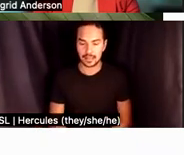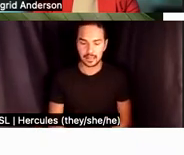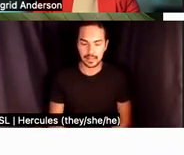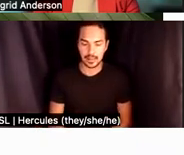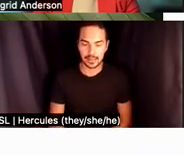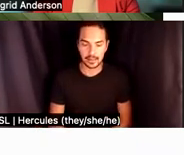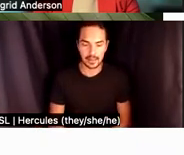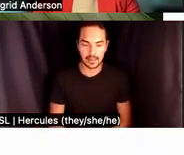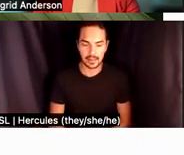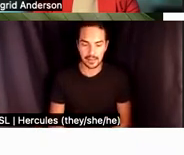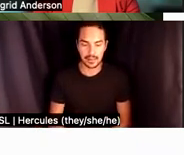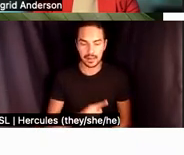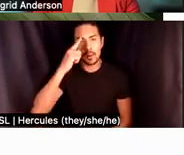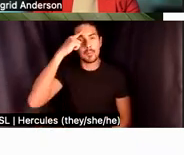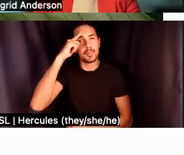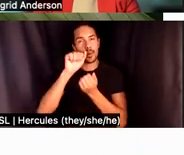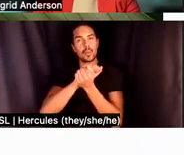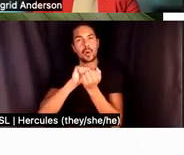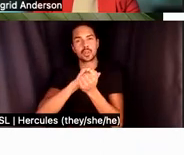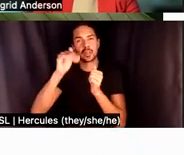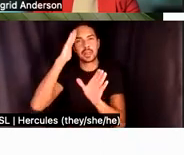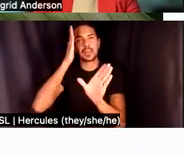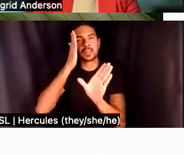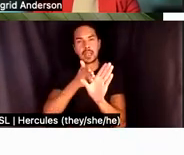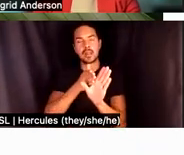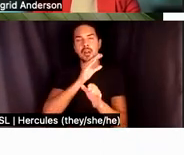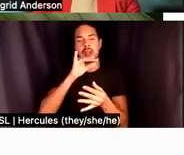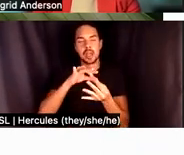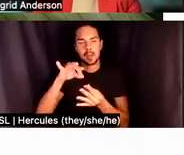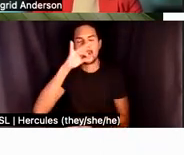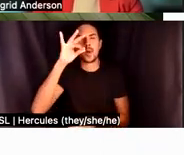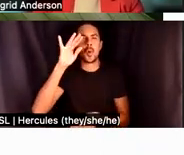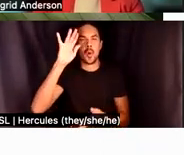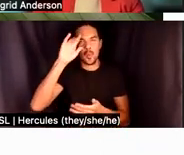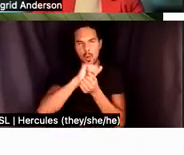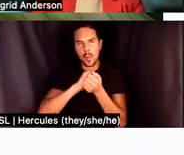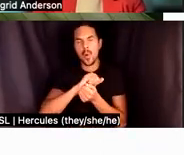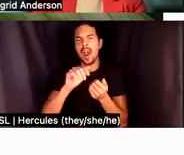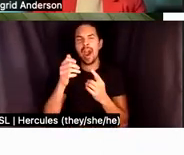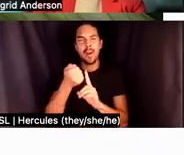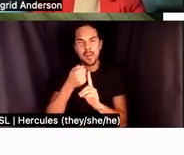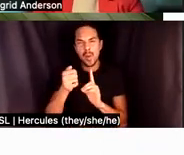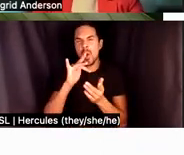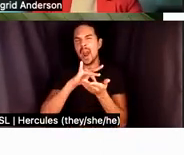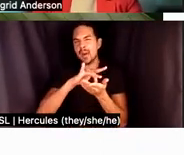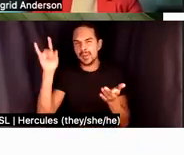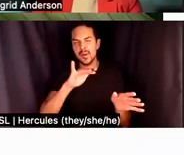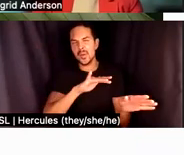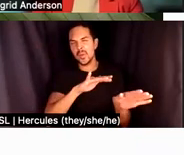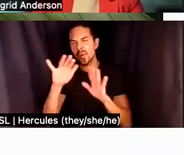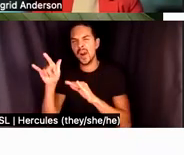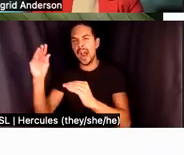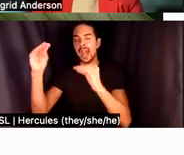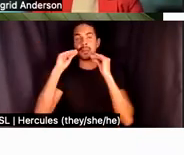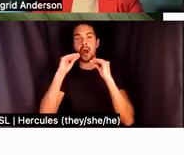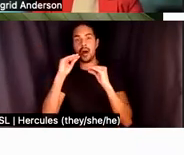the sort of brainwashing that happened, the psychological and spiritual abuse that happened at boarding schools, where they were taught that